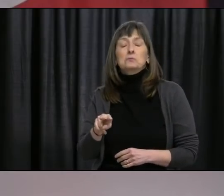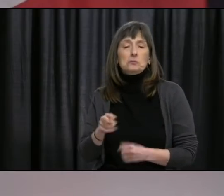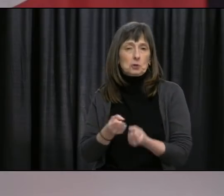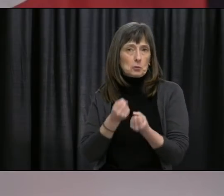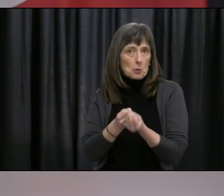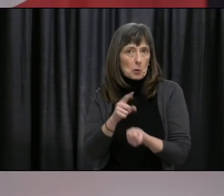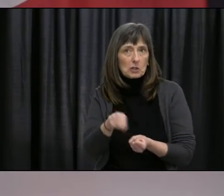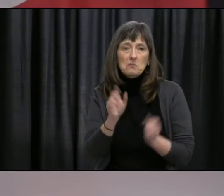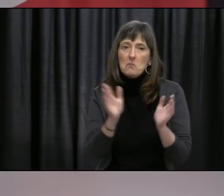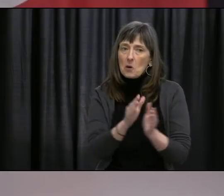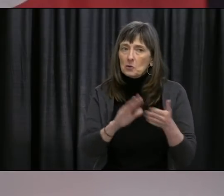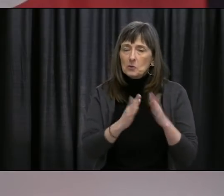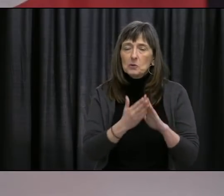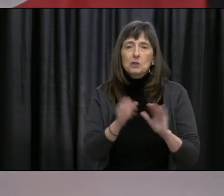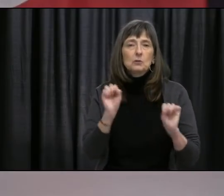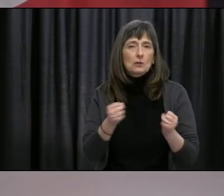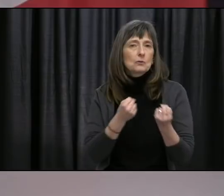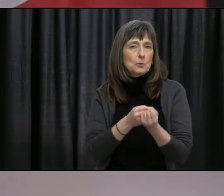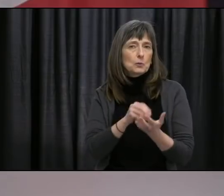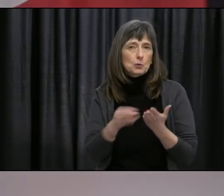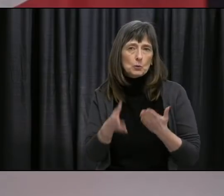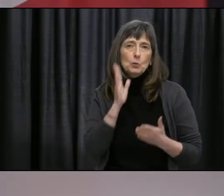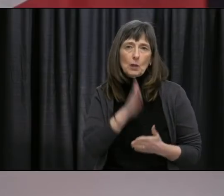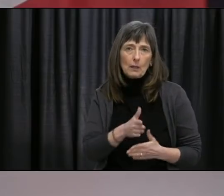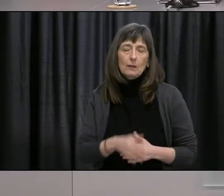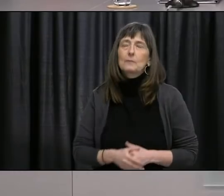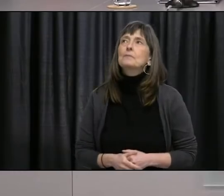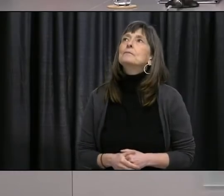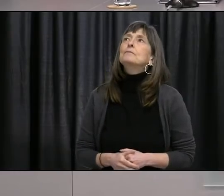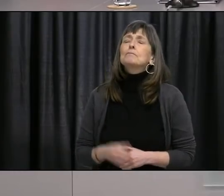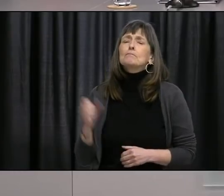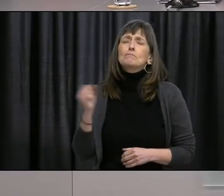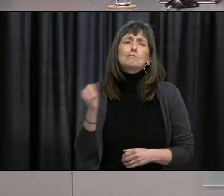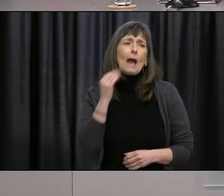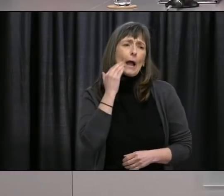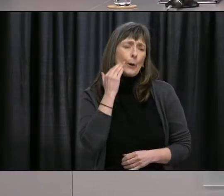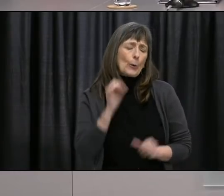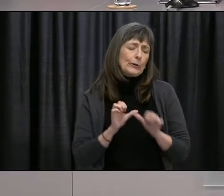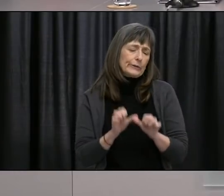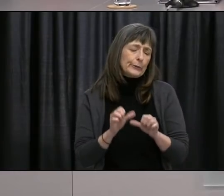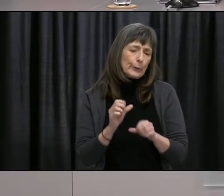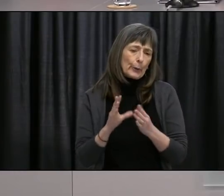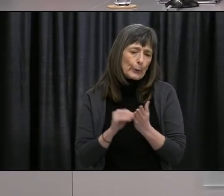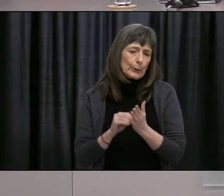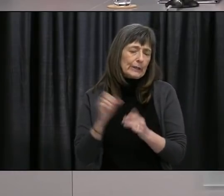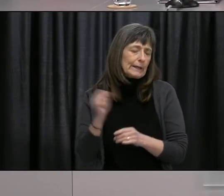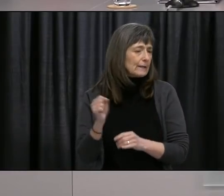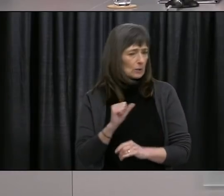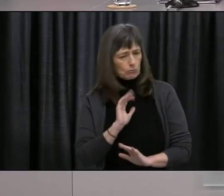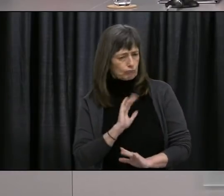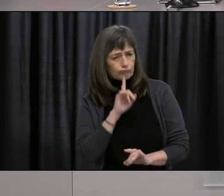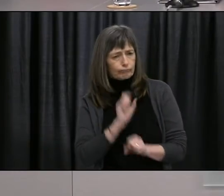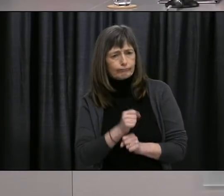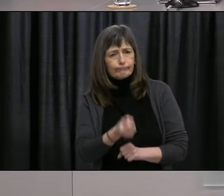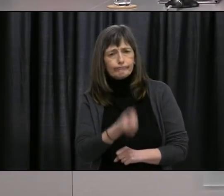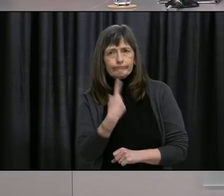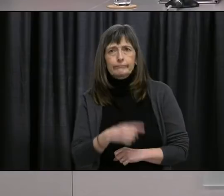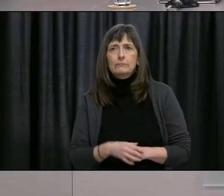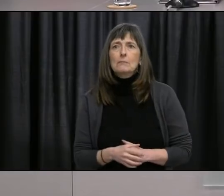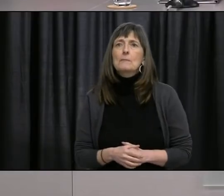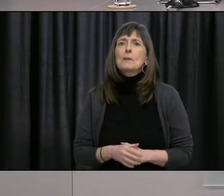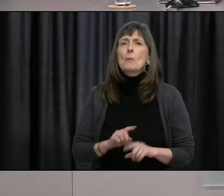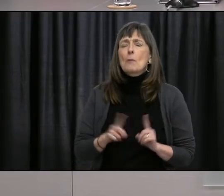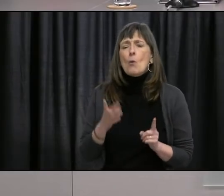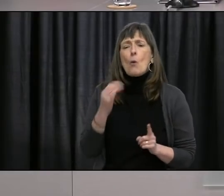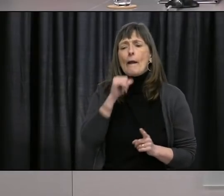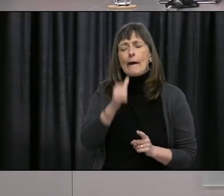communities to support those students. Yeah, I know that the continuous learning is important, and I'm not questioning that at all. I'm just questioning